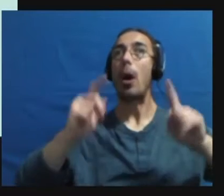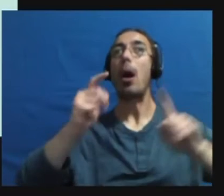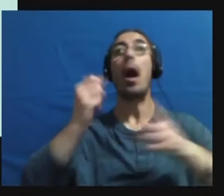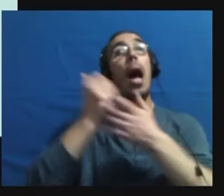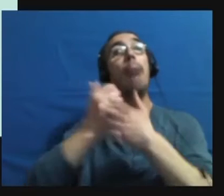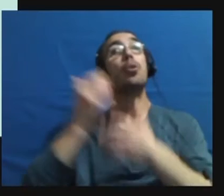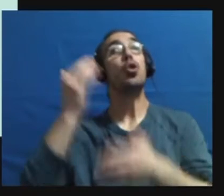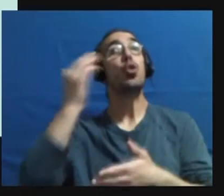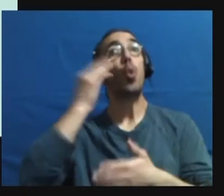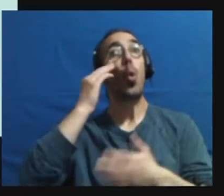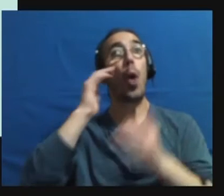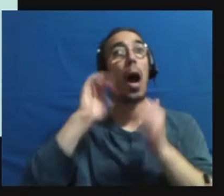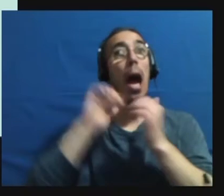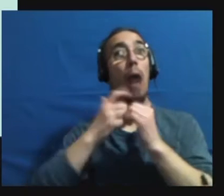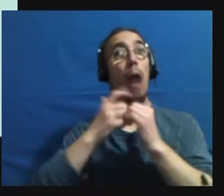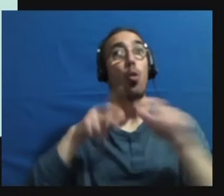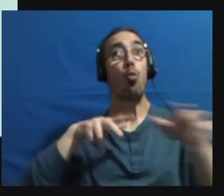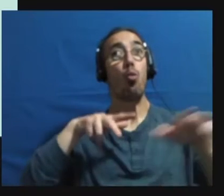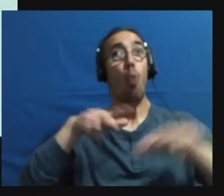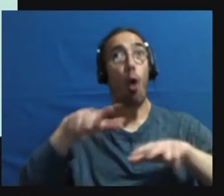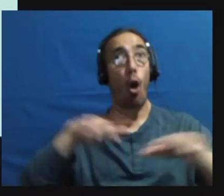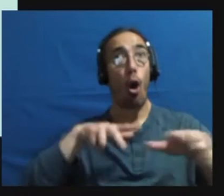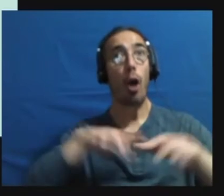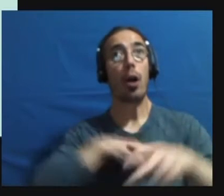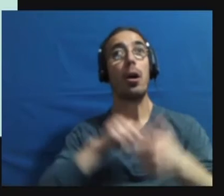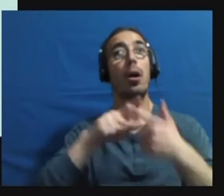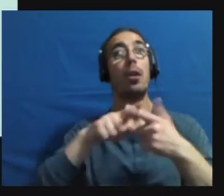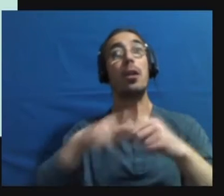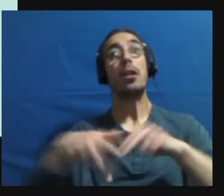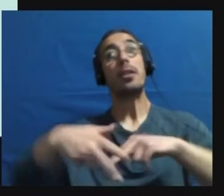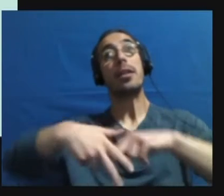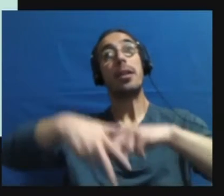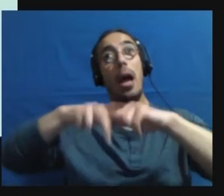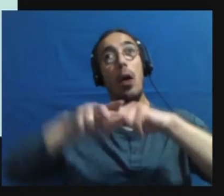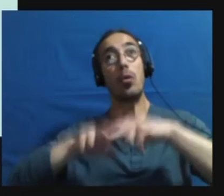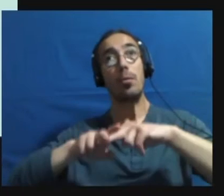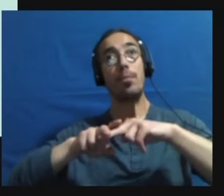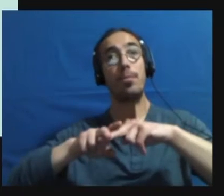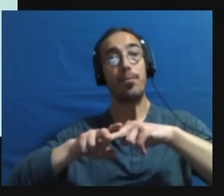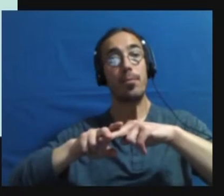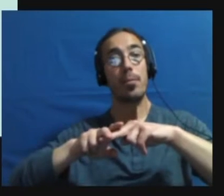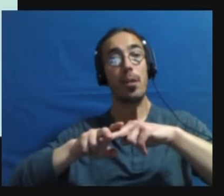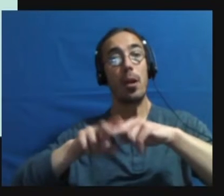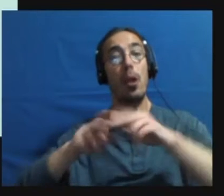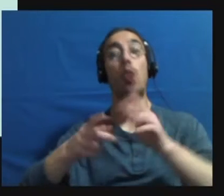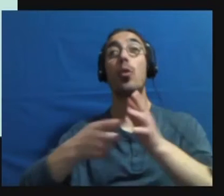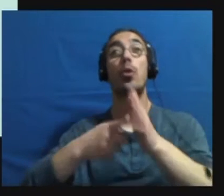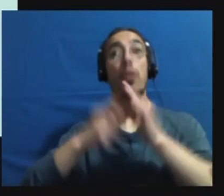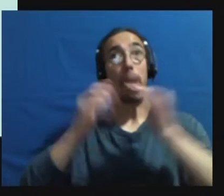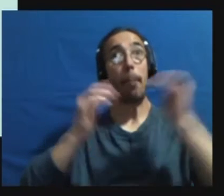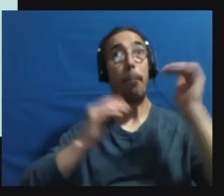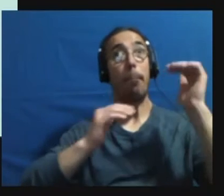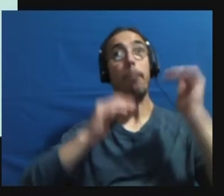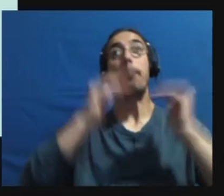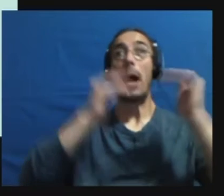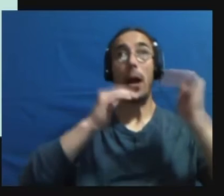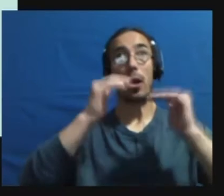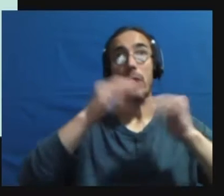to walk. It also helps us to sit in a chair because it requires balance to sit up straight in a